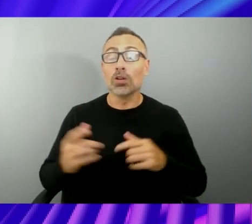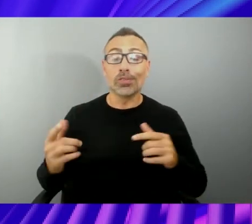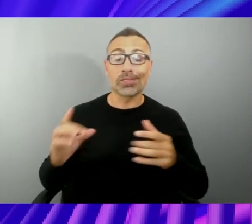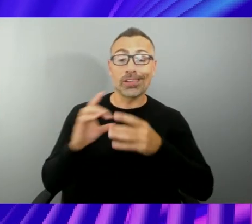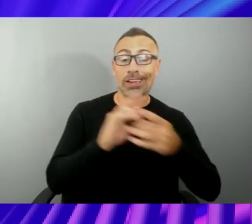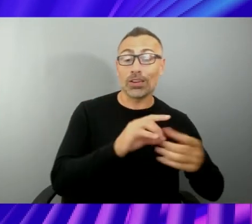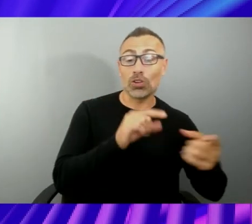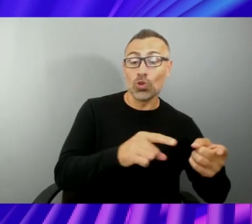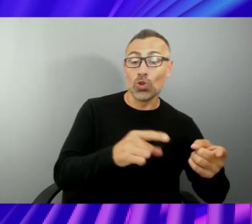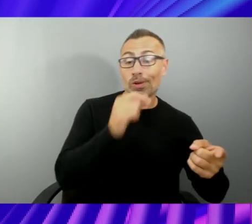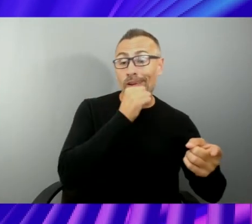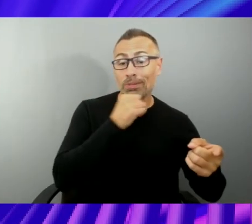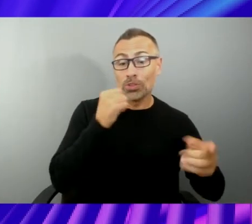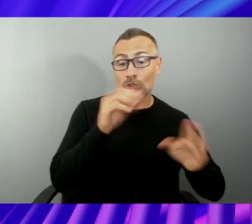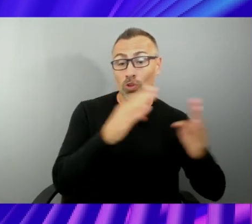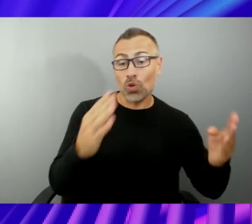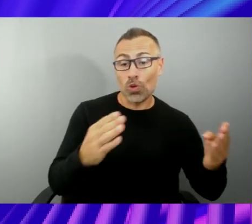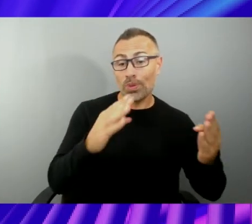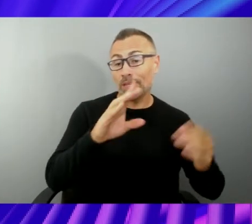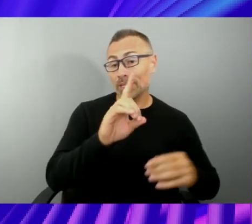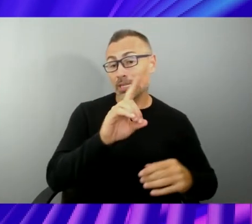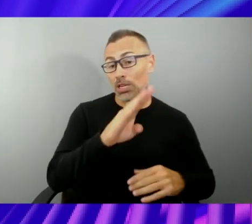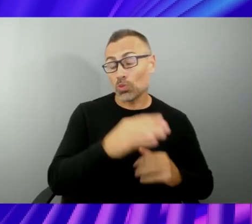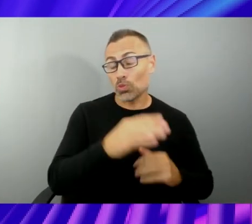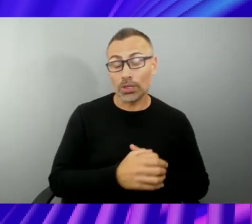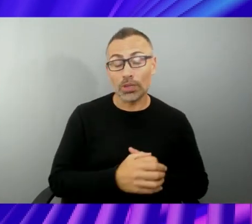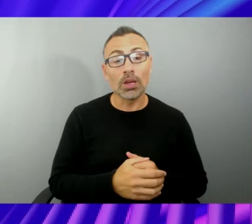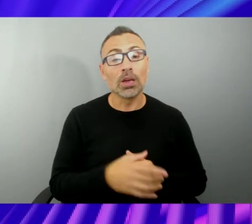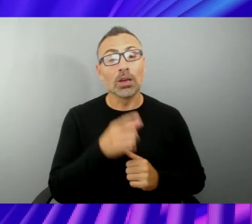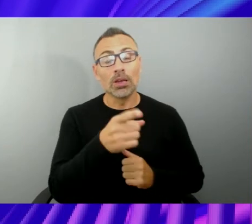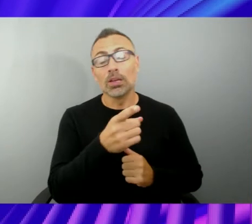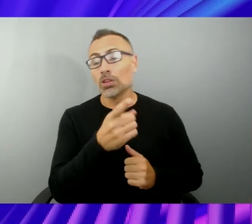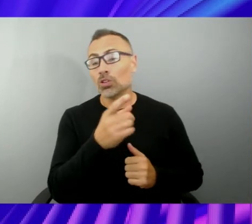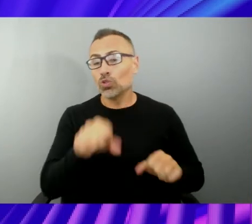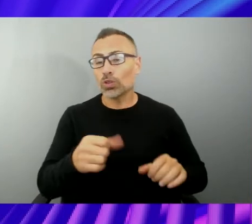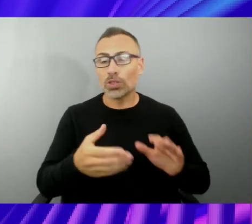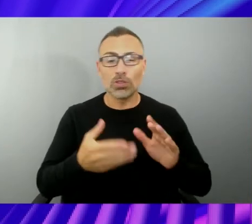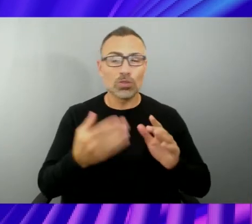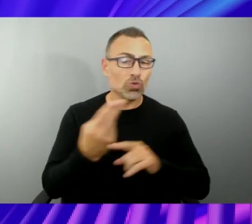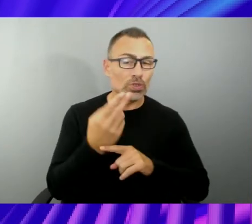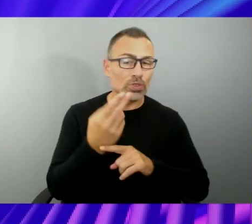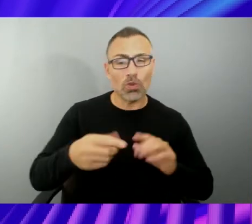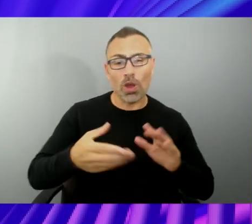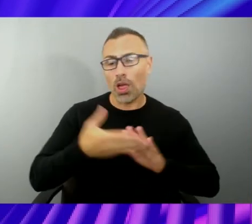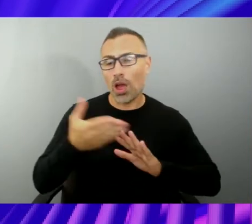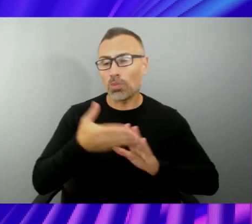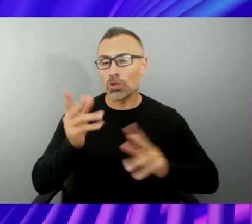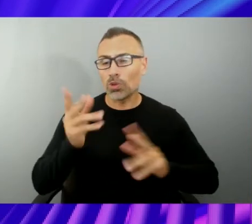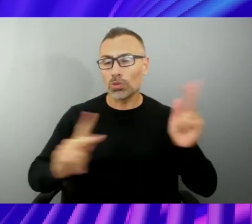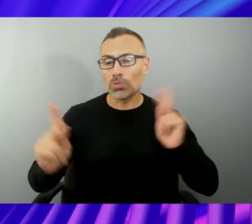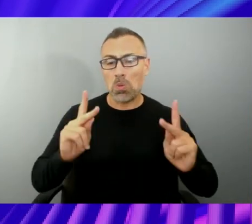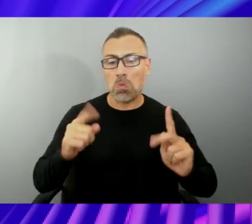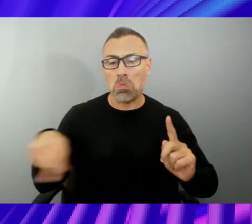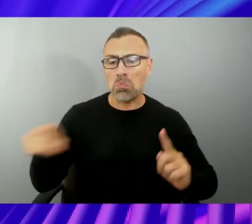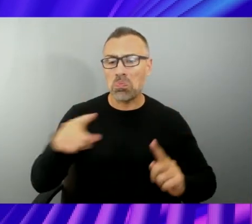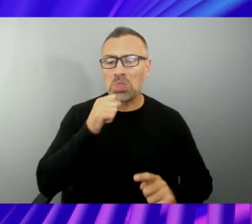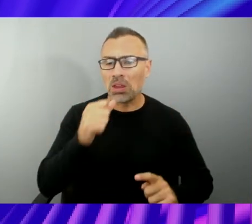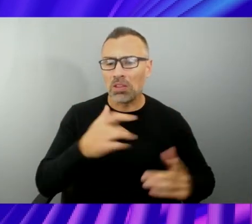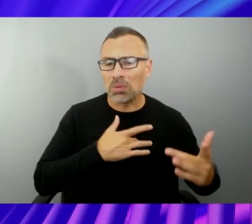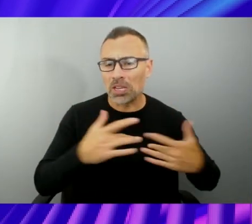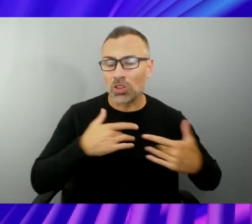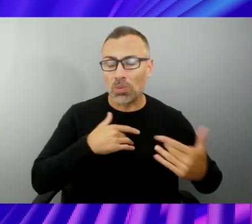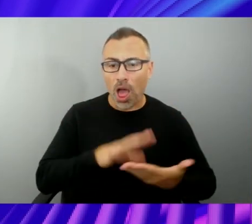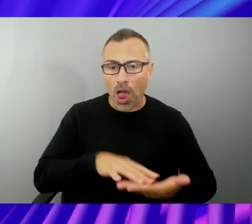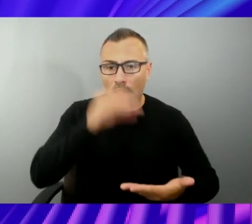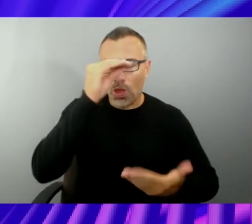can automate everything so that your operational people, they don't need to worry about remembering a lot of passwords, yeah. right?